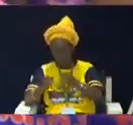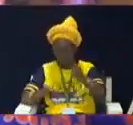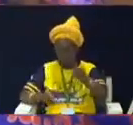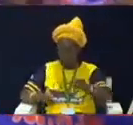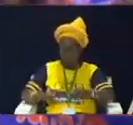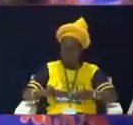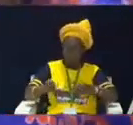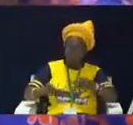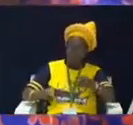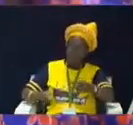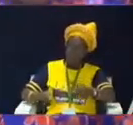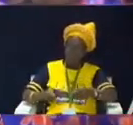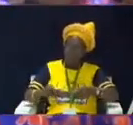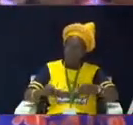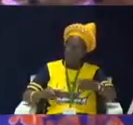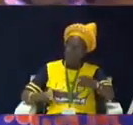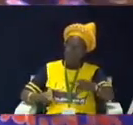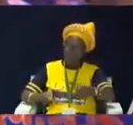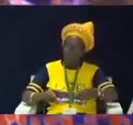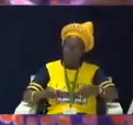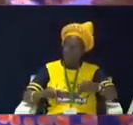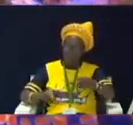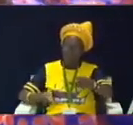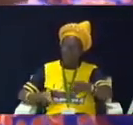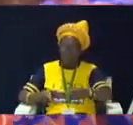Jesus, reign.